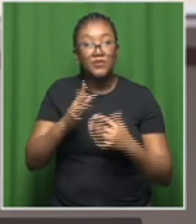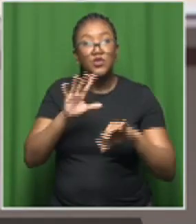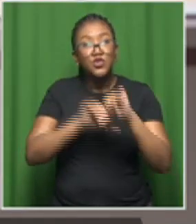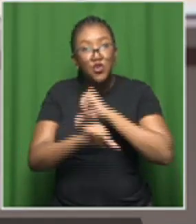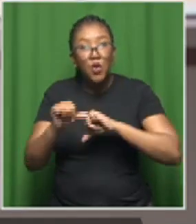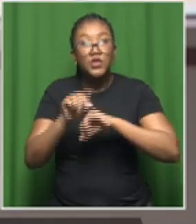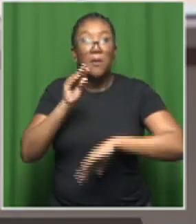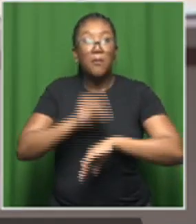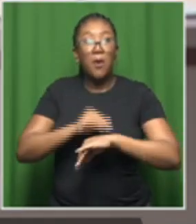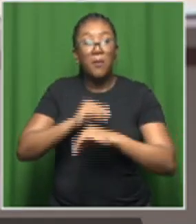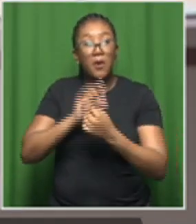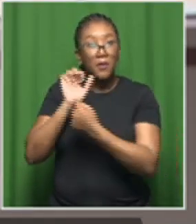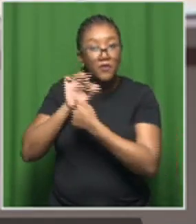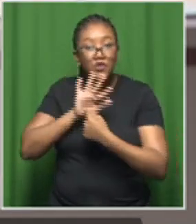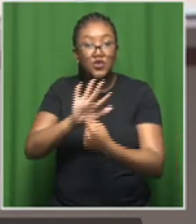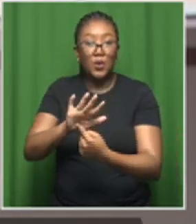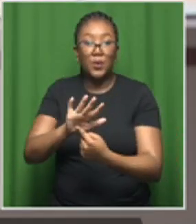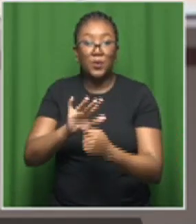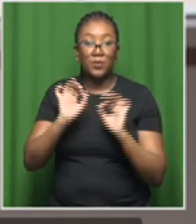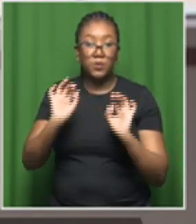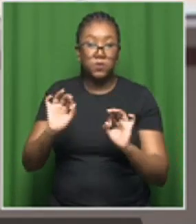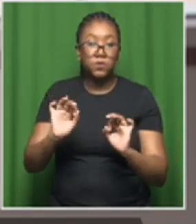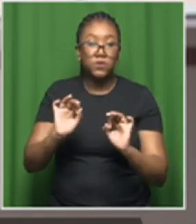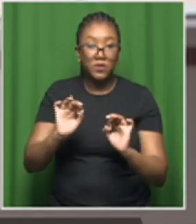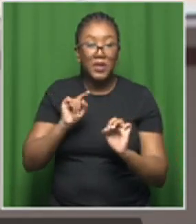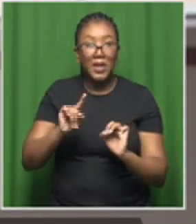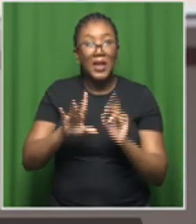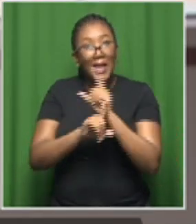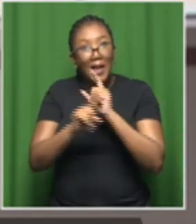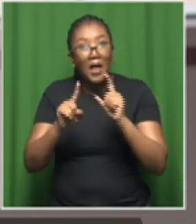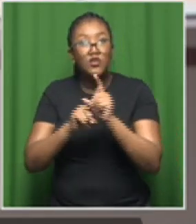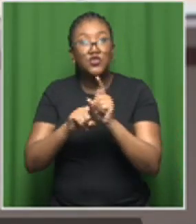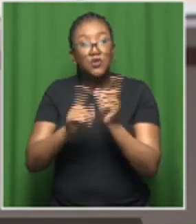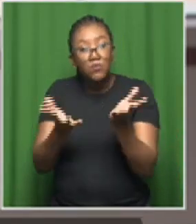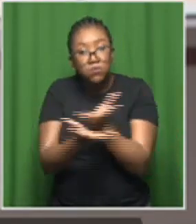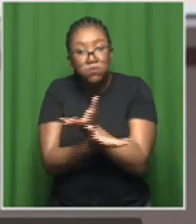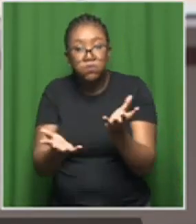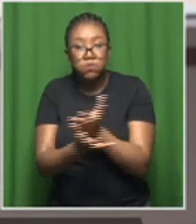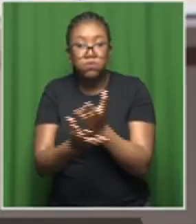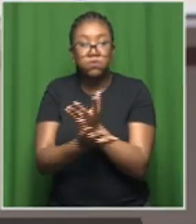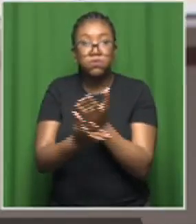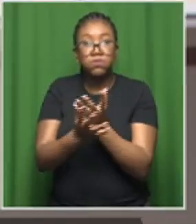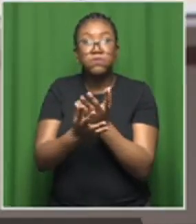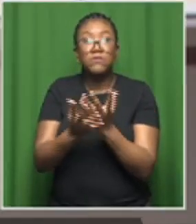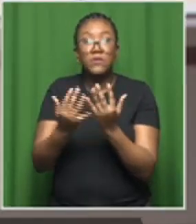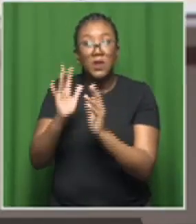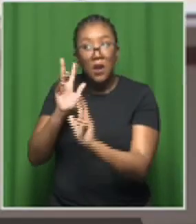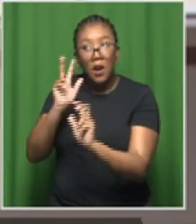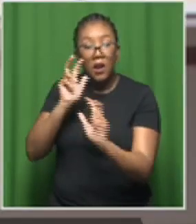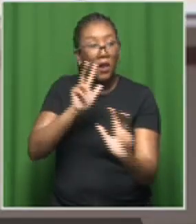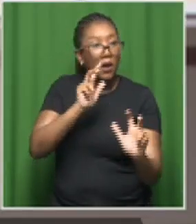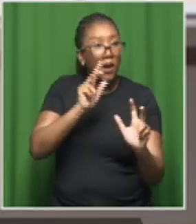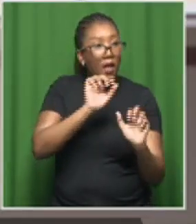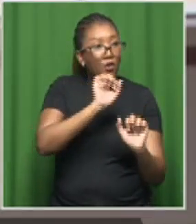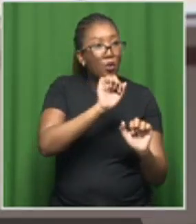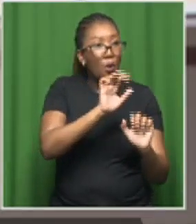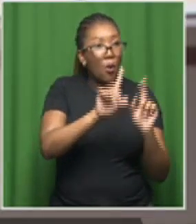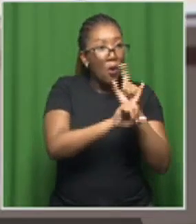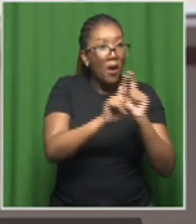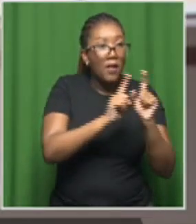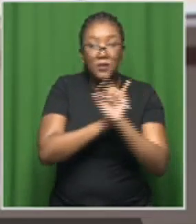issues and also acts as like I said, a cultural exchange, but also in demonstrating the social progress that